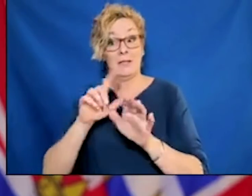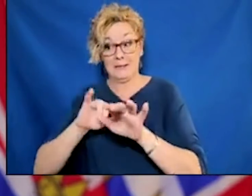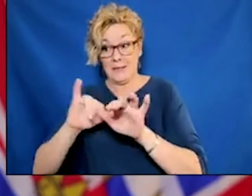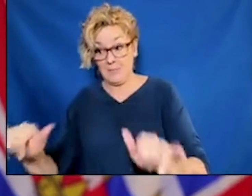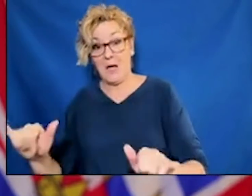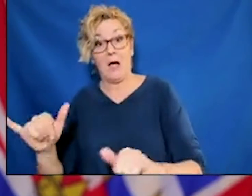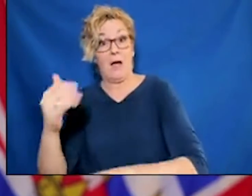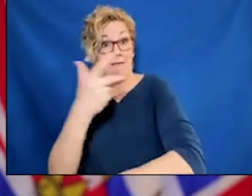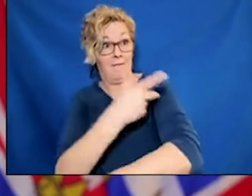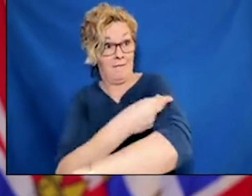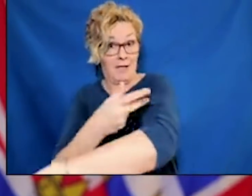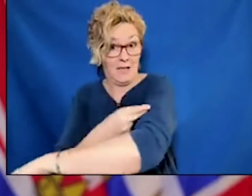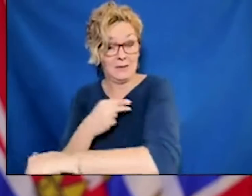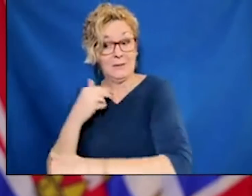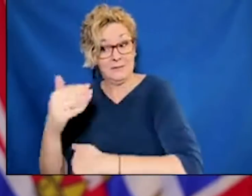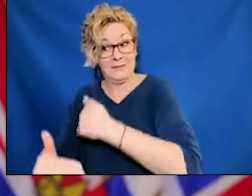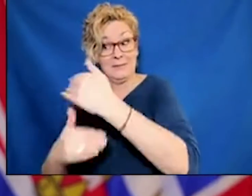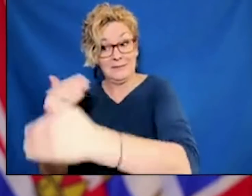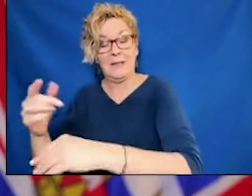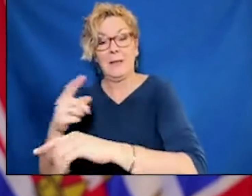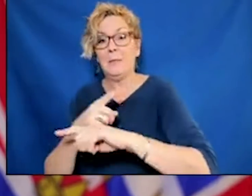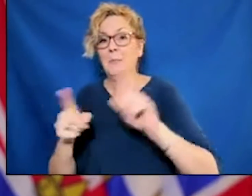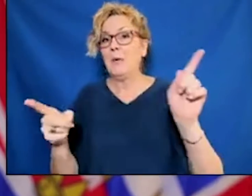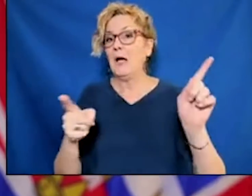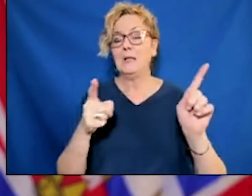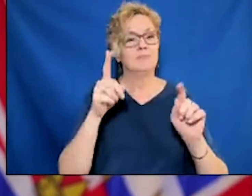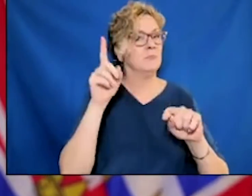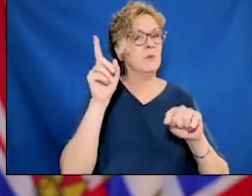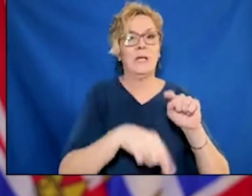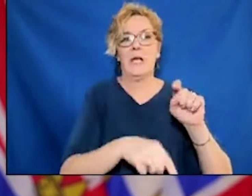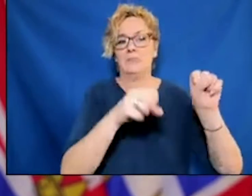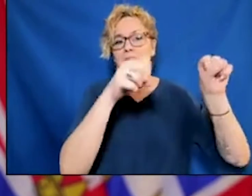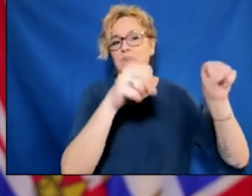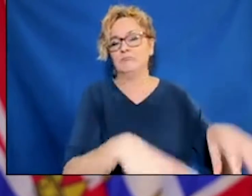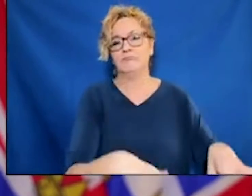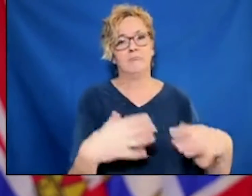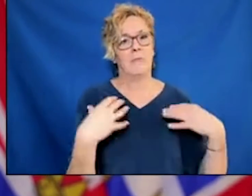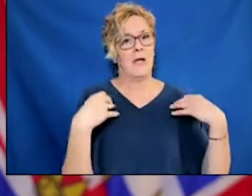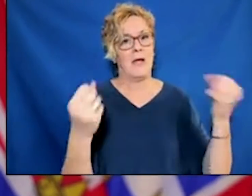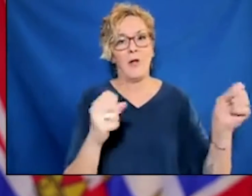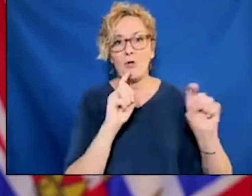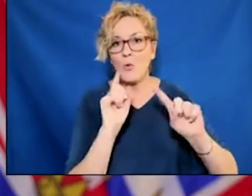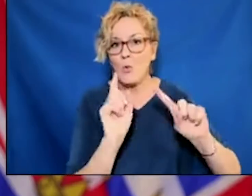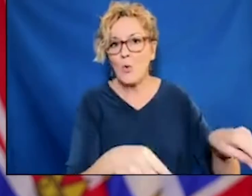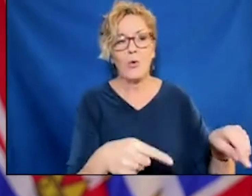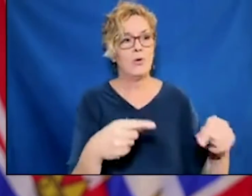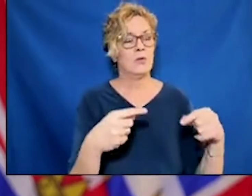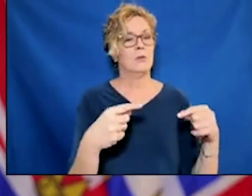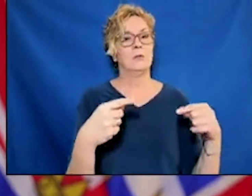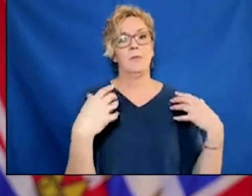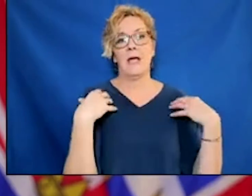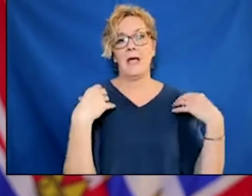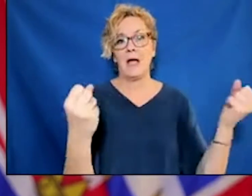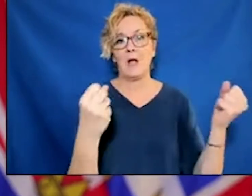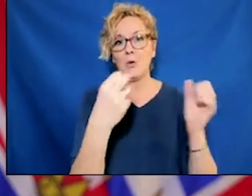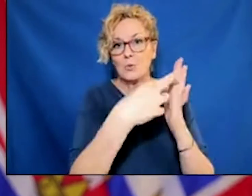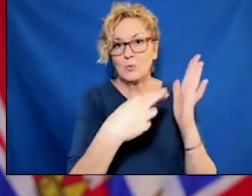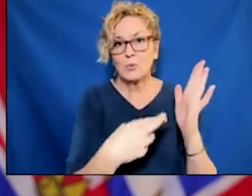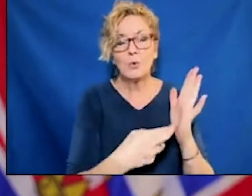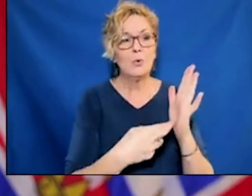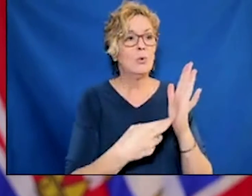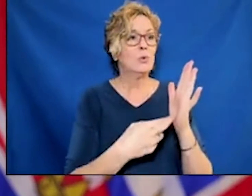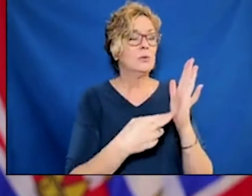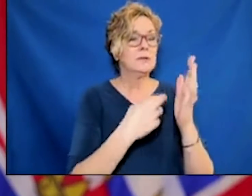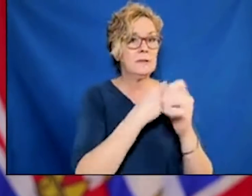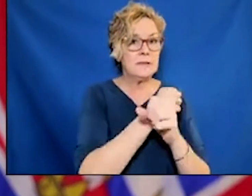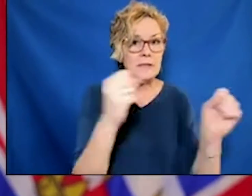everybody. It's also why we continue to have our public health orders and restrictions in place. I do want